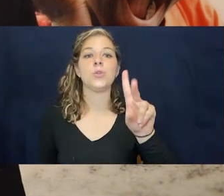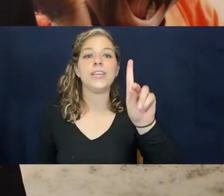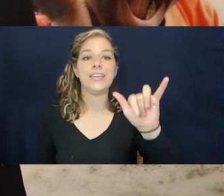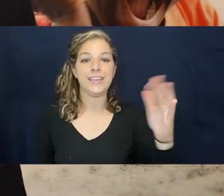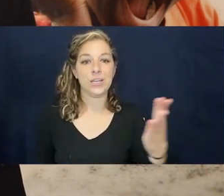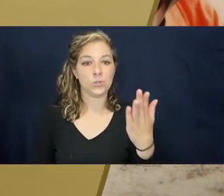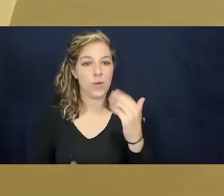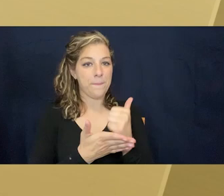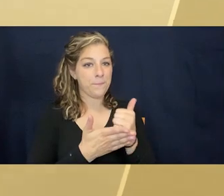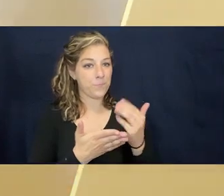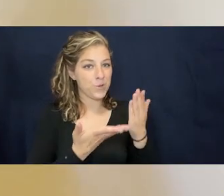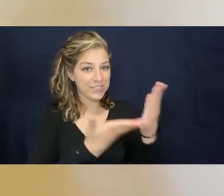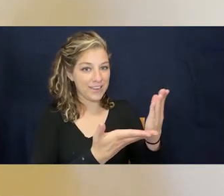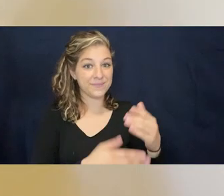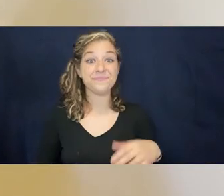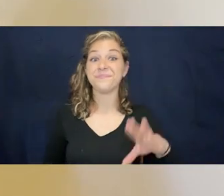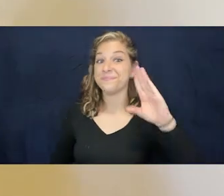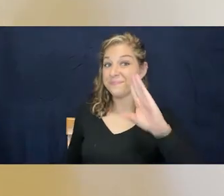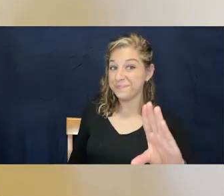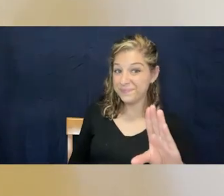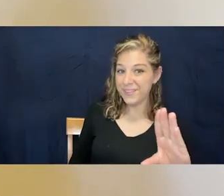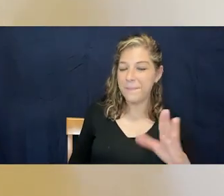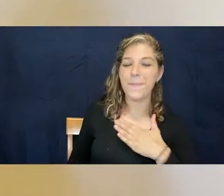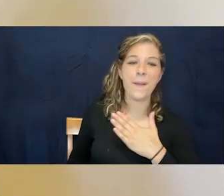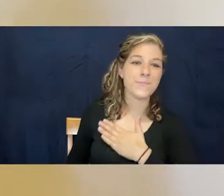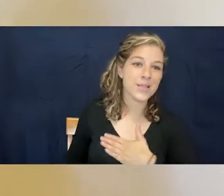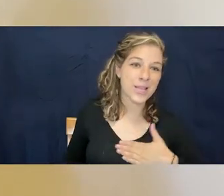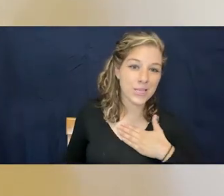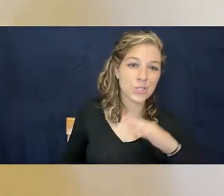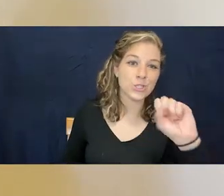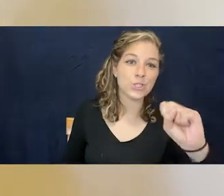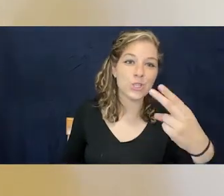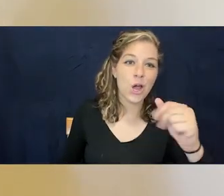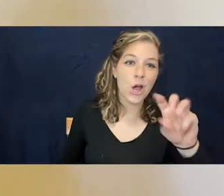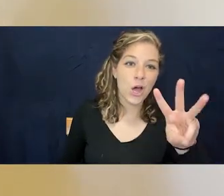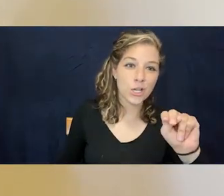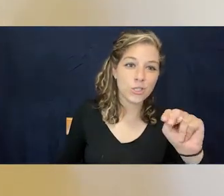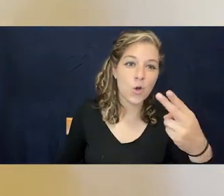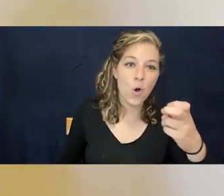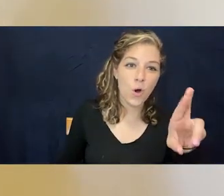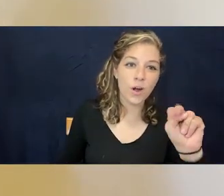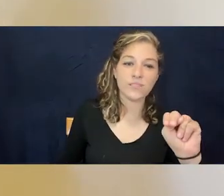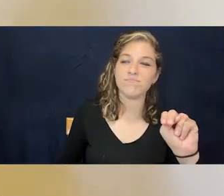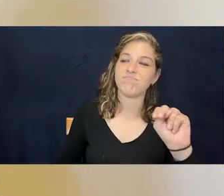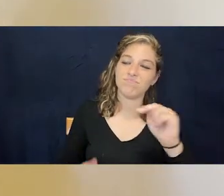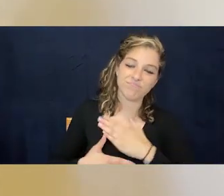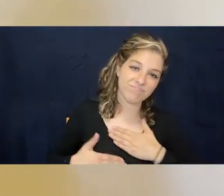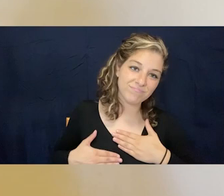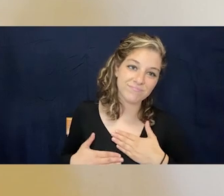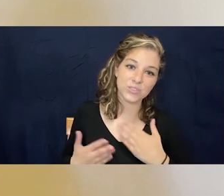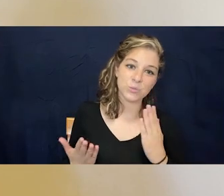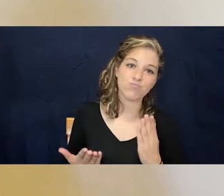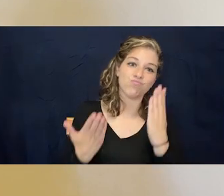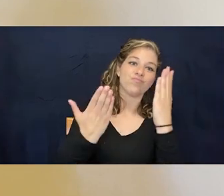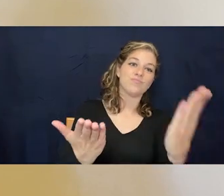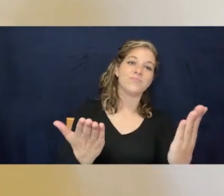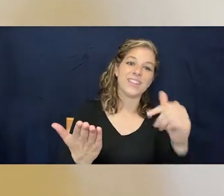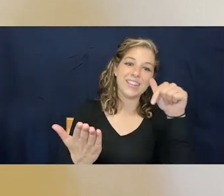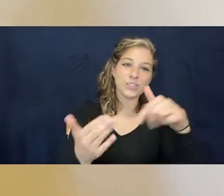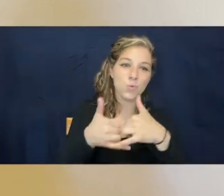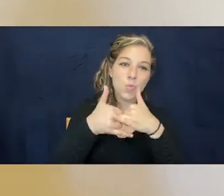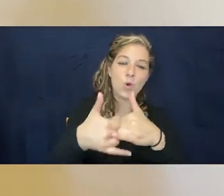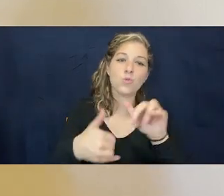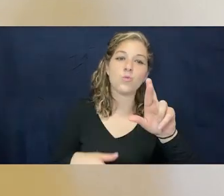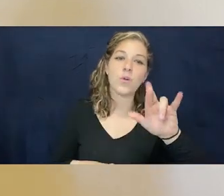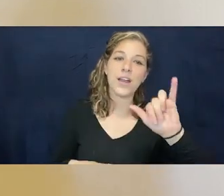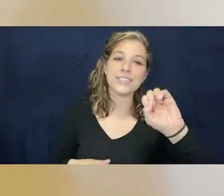Heumann. Sean Horn, it is my pleasure to be giving you the Positive Exposure Rising Leader